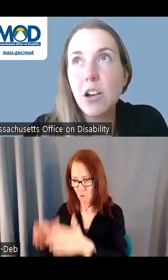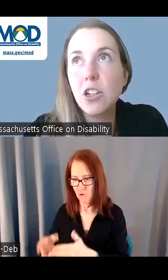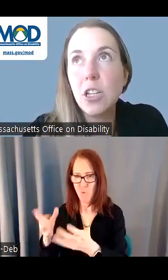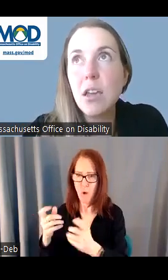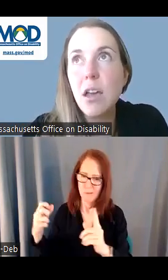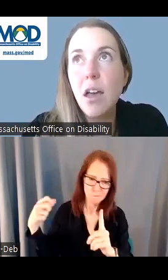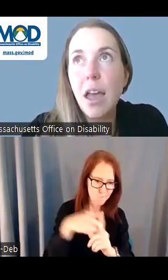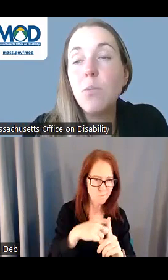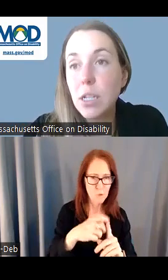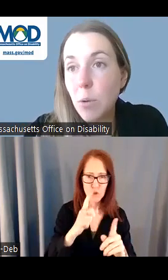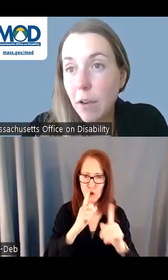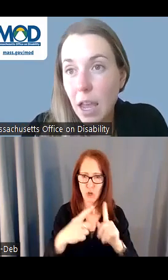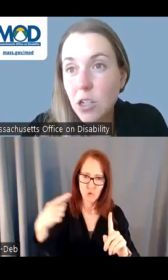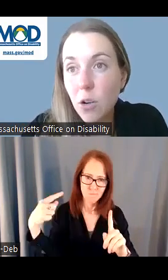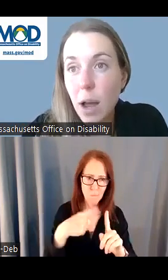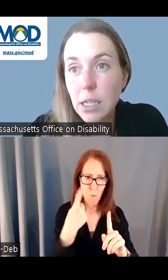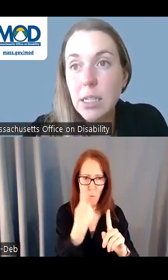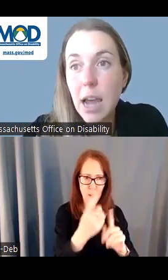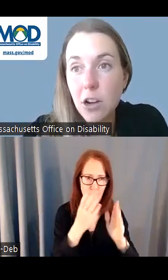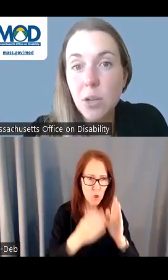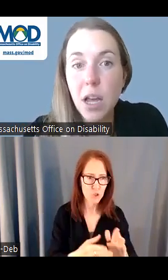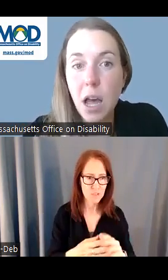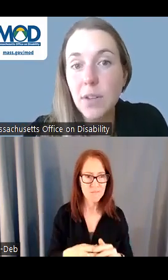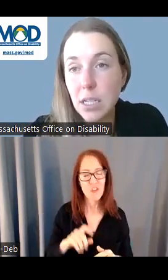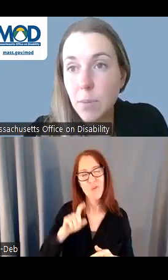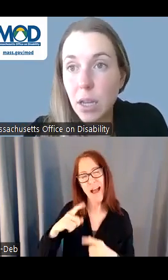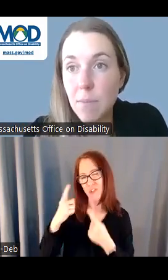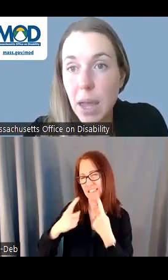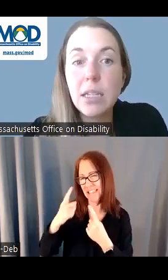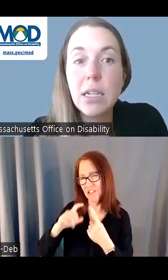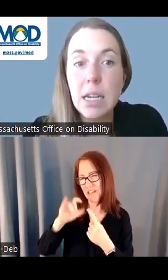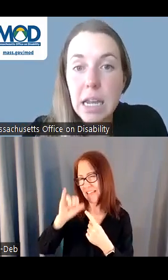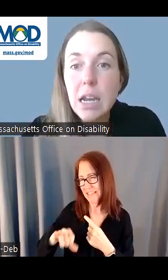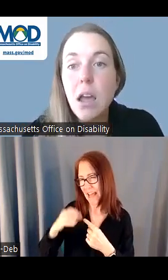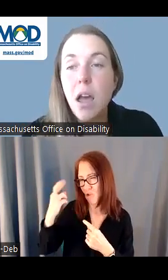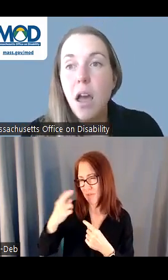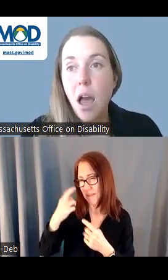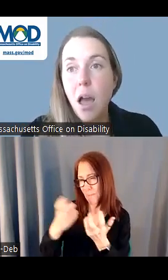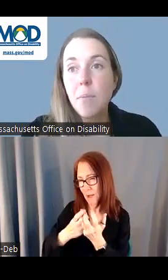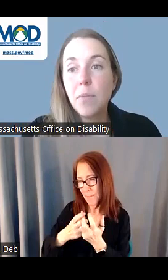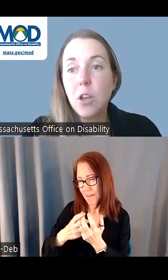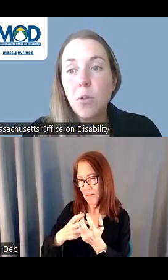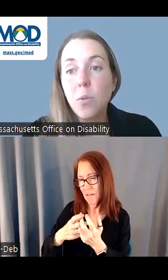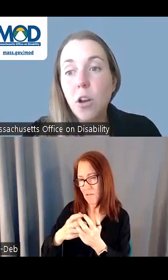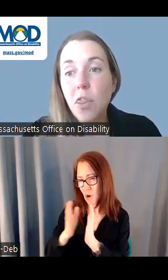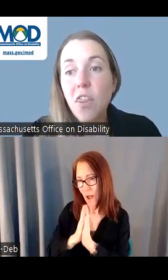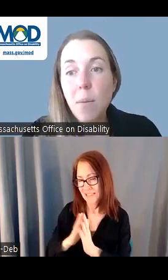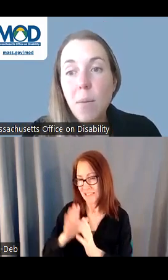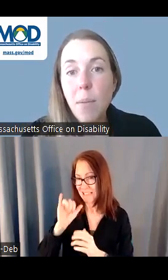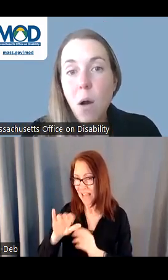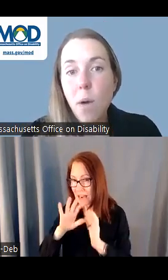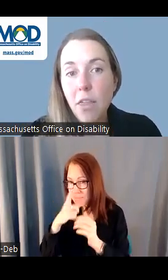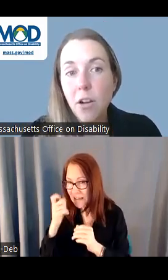is actually a reasonable modification request. This is actually because of a disability-based need. You're going to